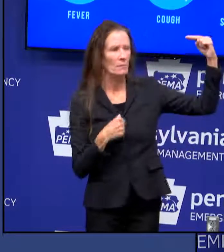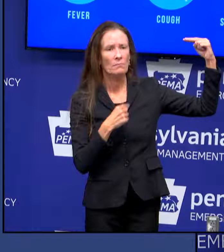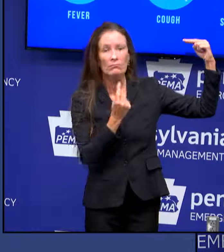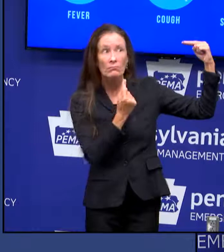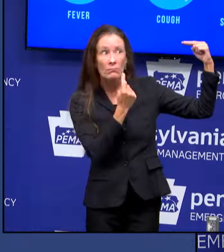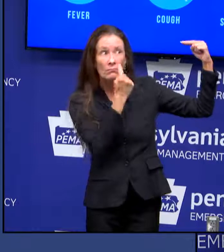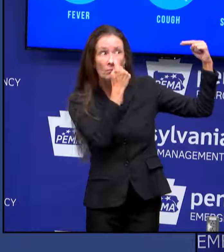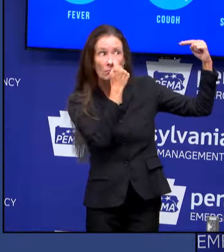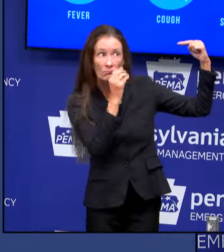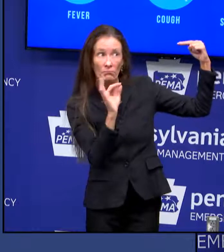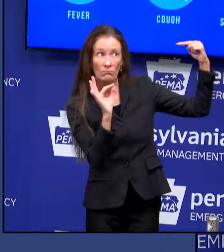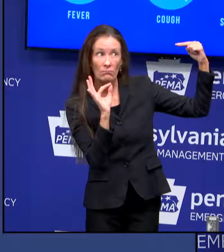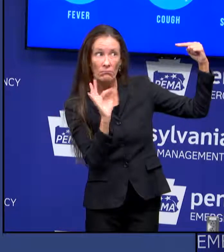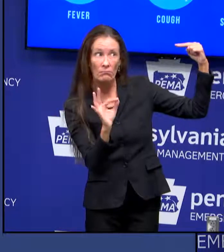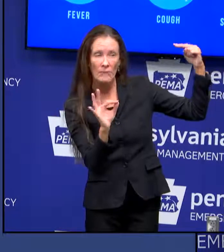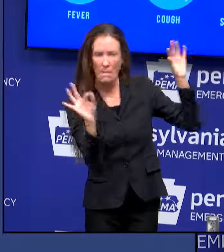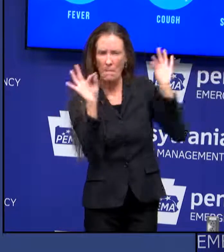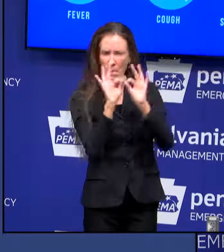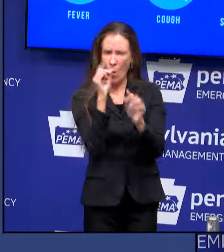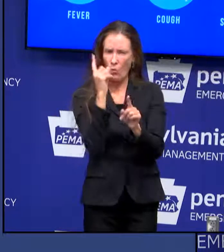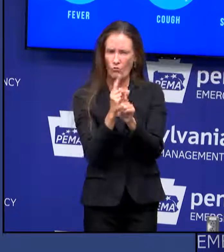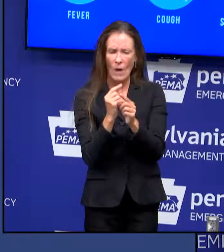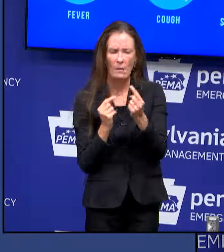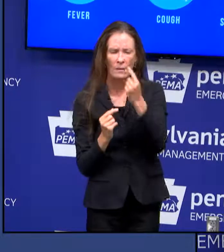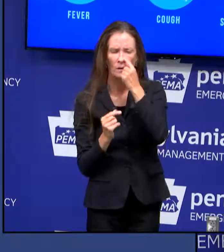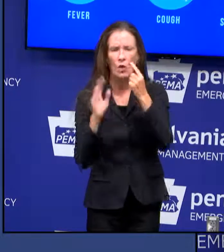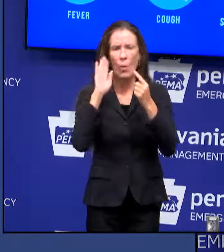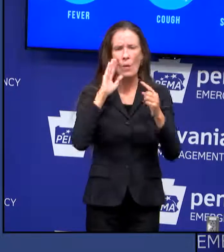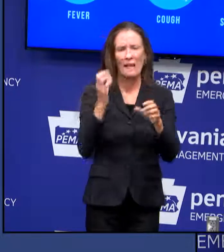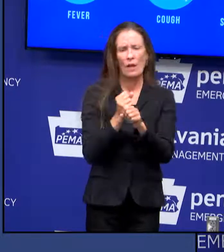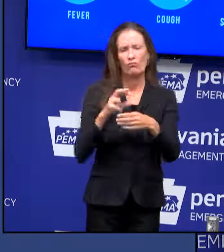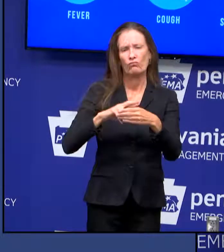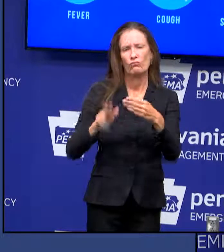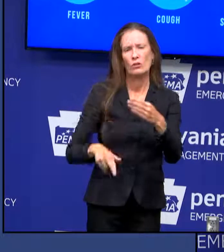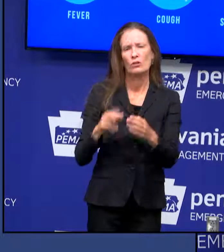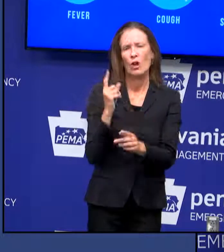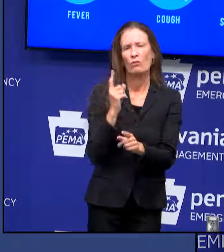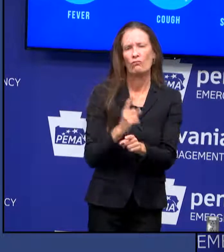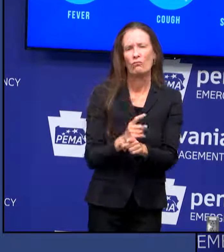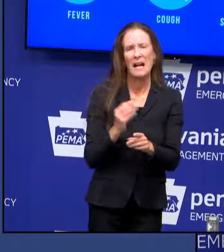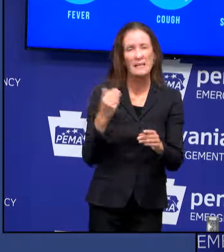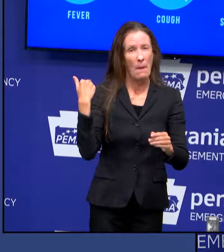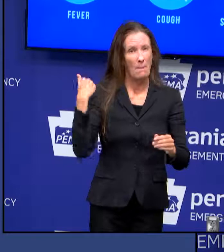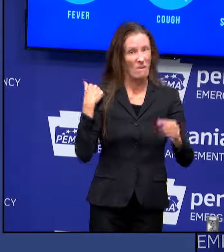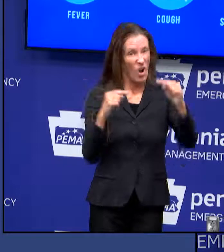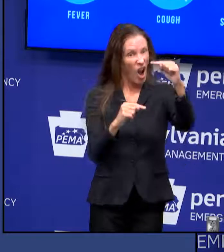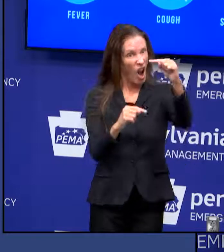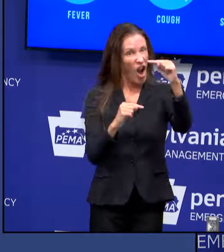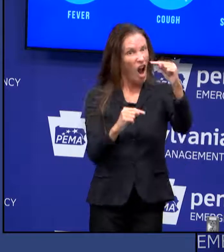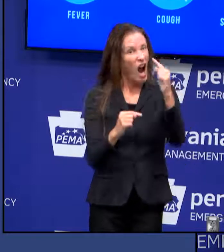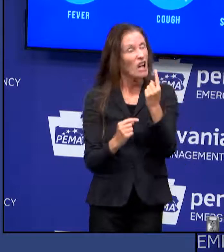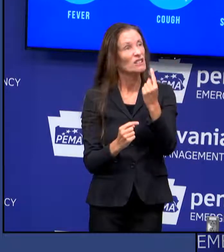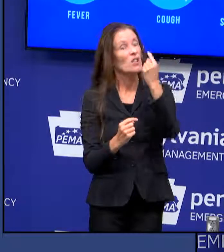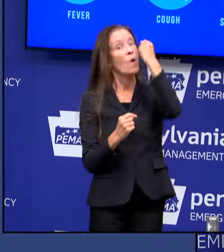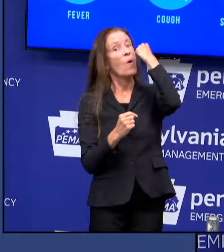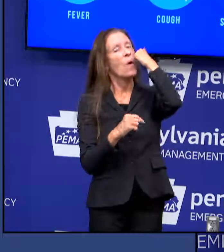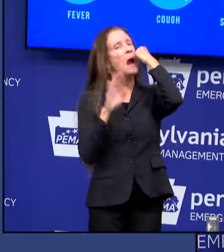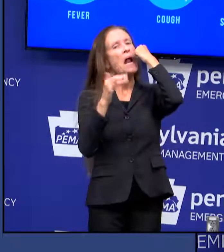and the sample that's being collected. So it has gotten easier and evolved over time, and hopefully it continues to get easier as we